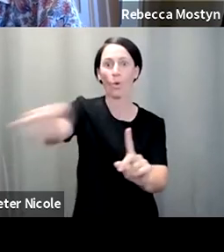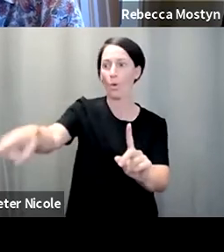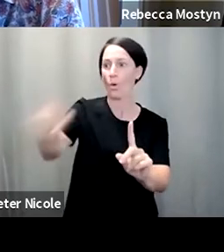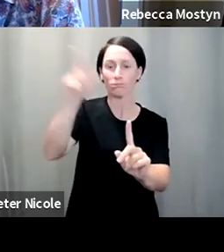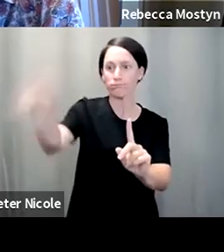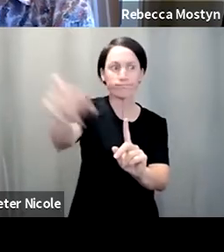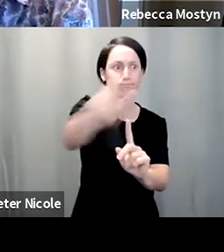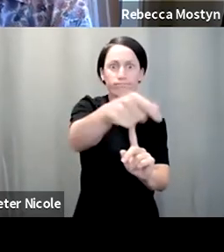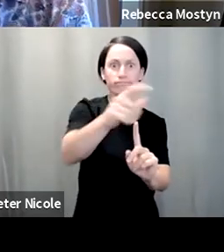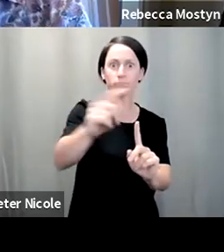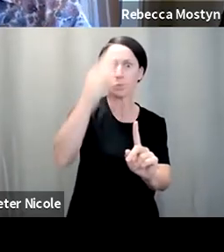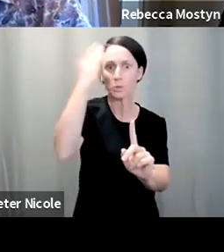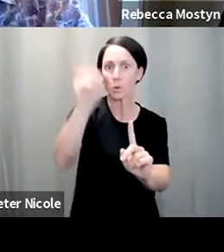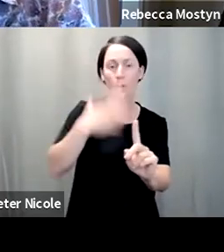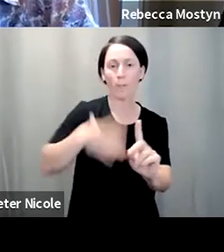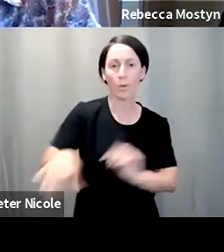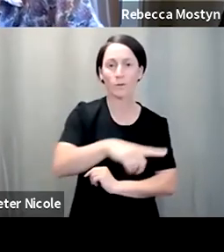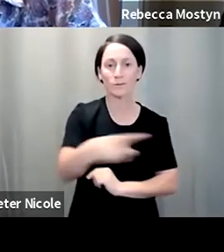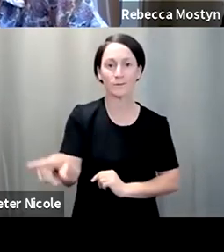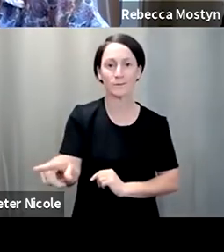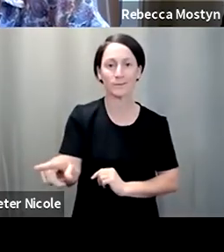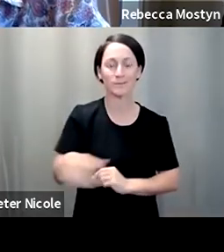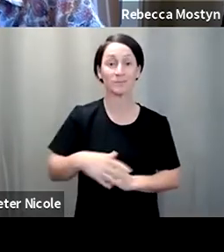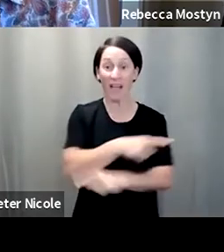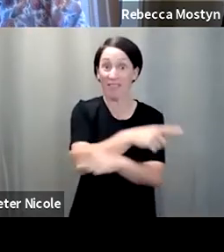Exactly. So it's interesting. And